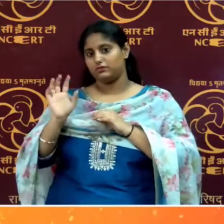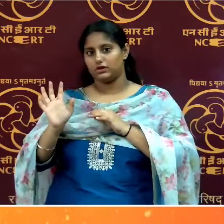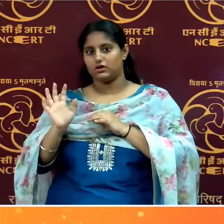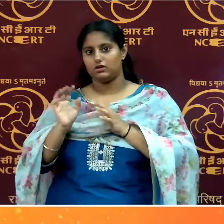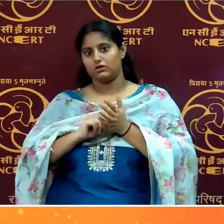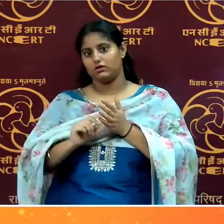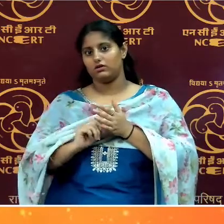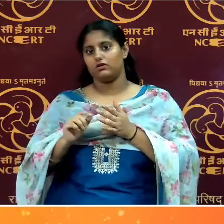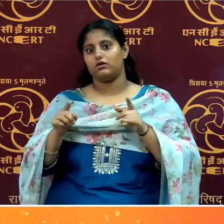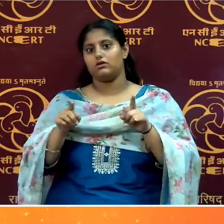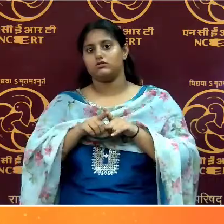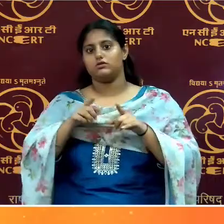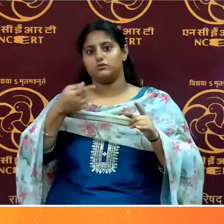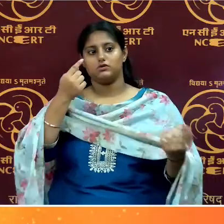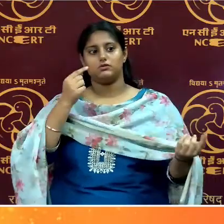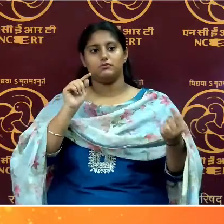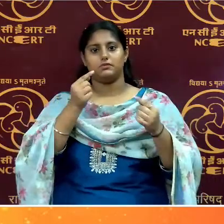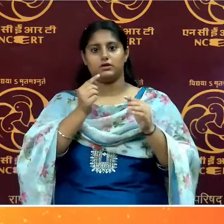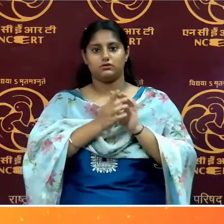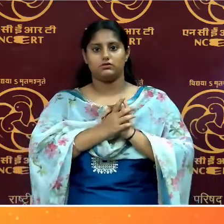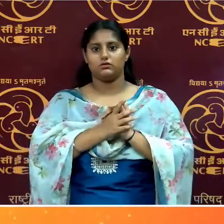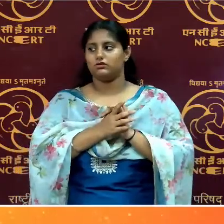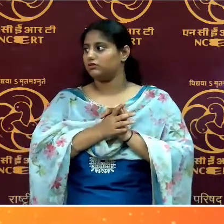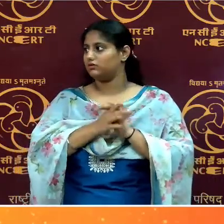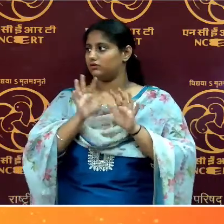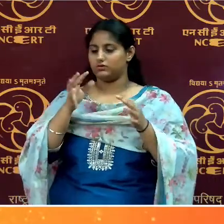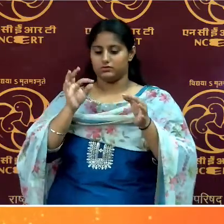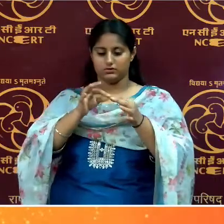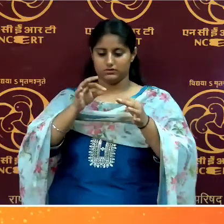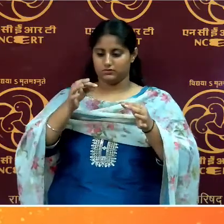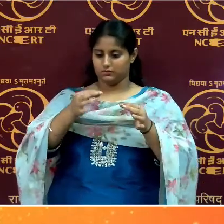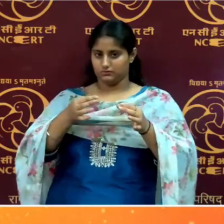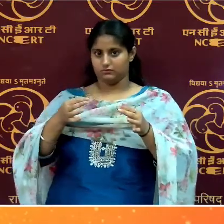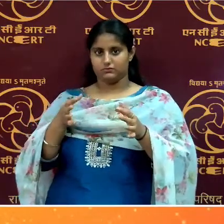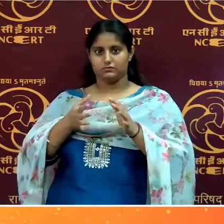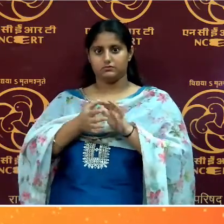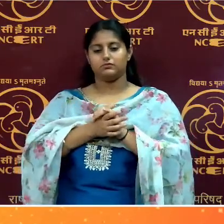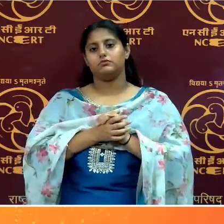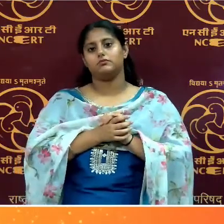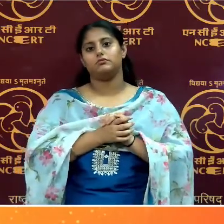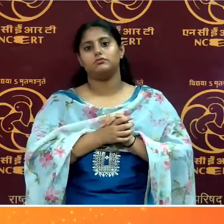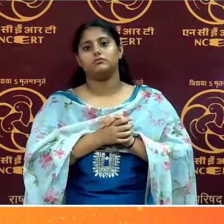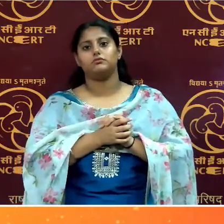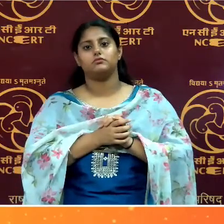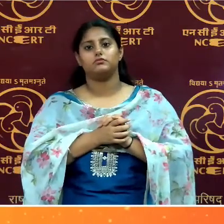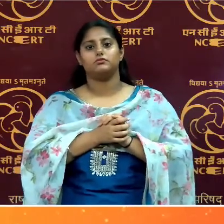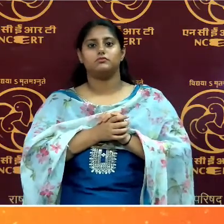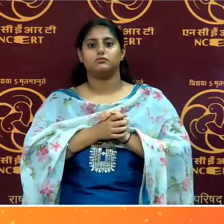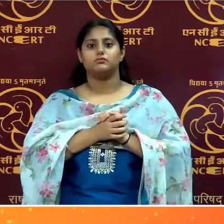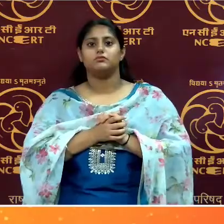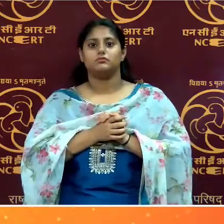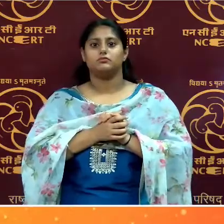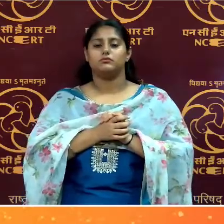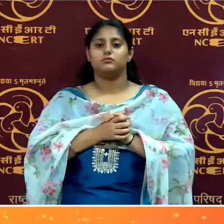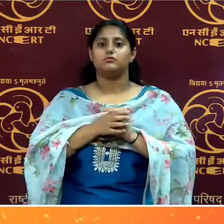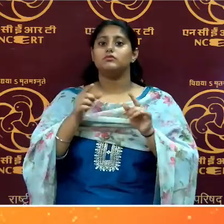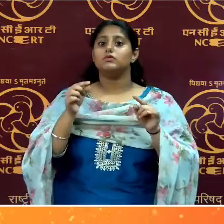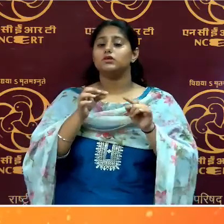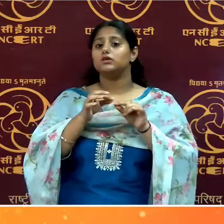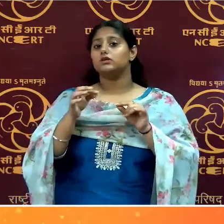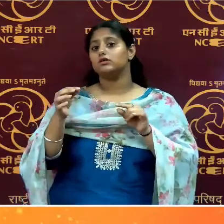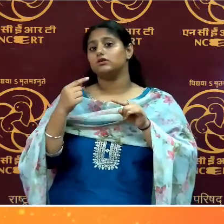it here in this pin. And it stretches, Okay. right? And the stretch is proportional to